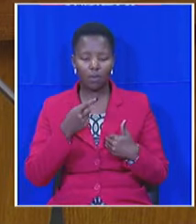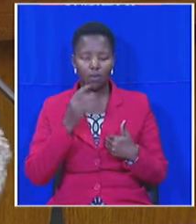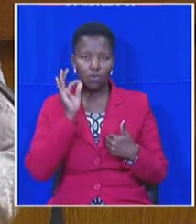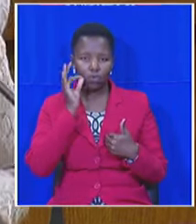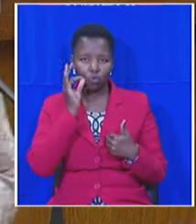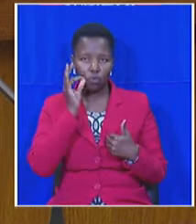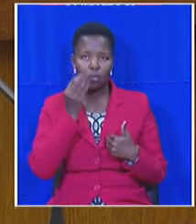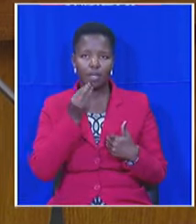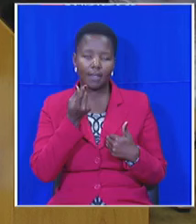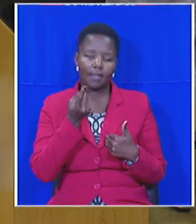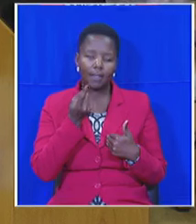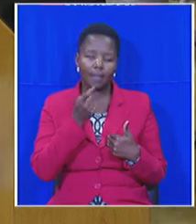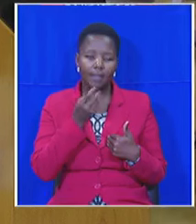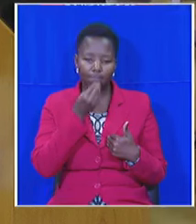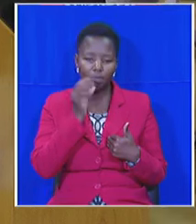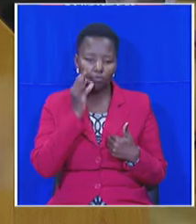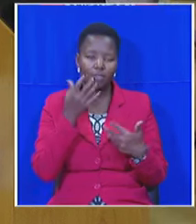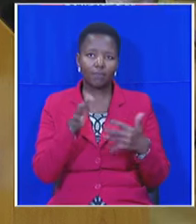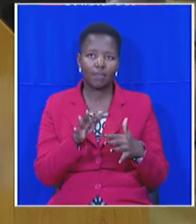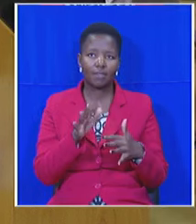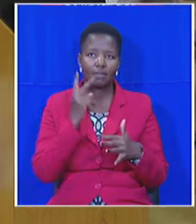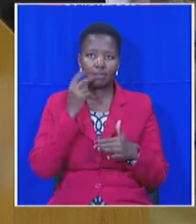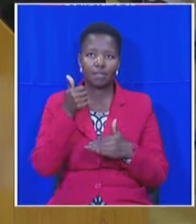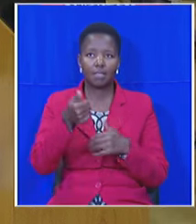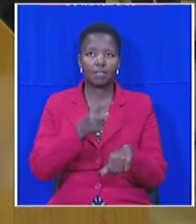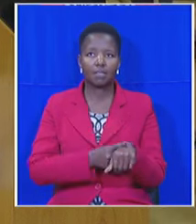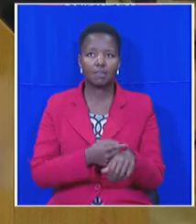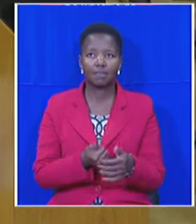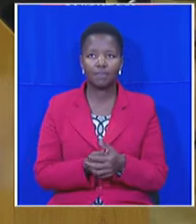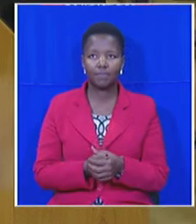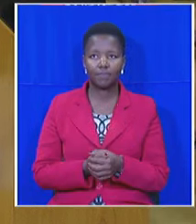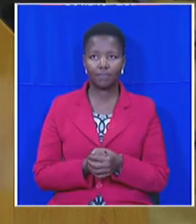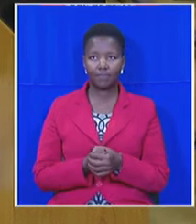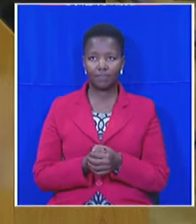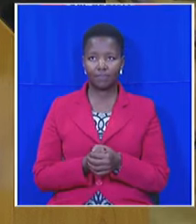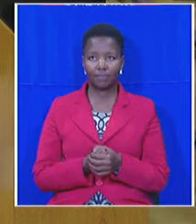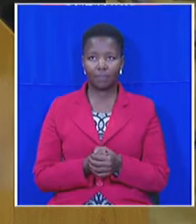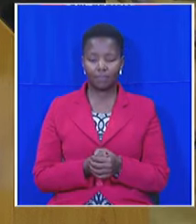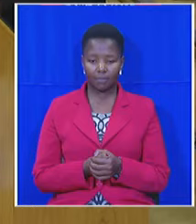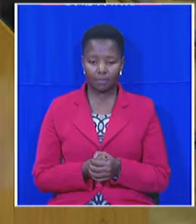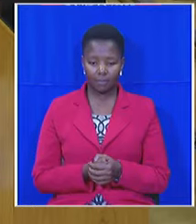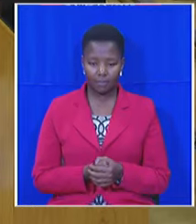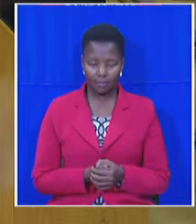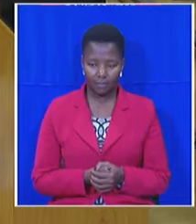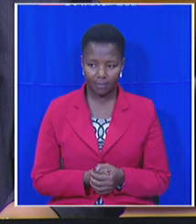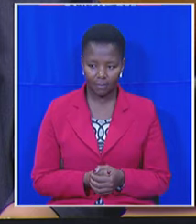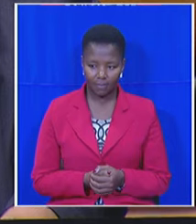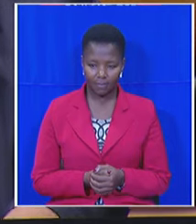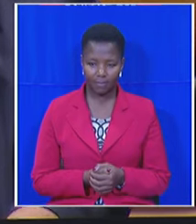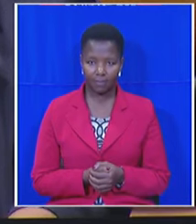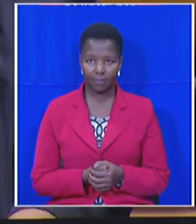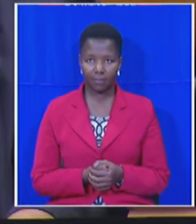Let's see you next time. Thank you. Order, honorable members, I now put the vote